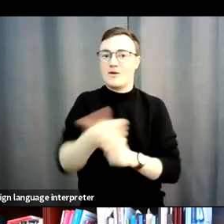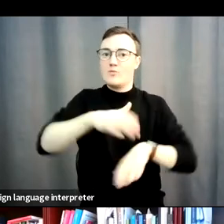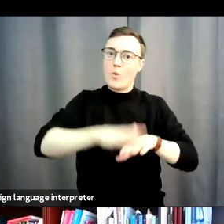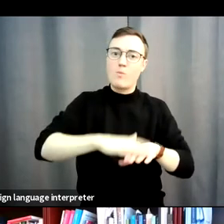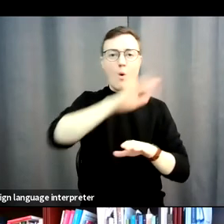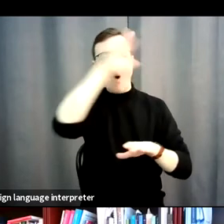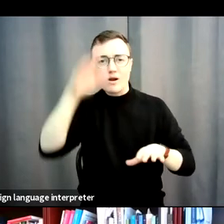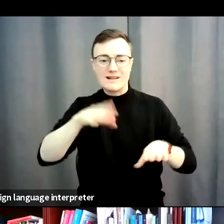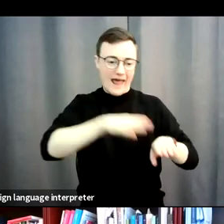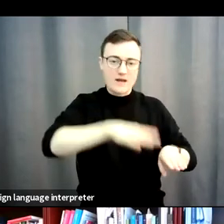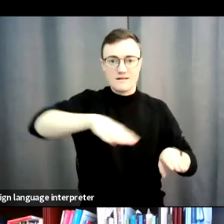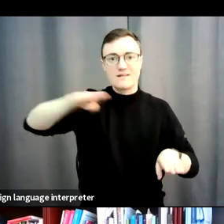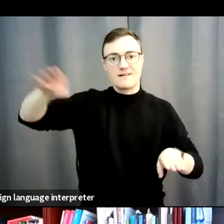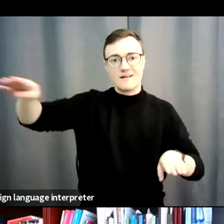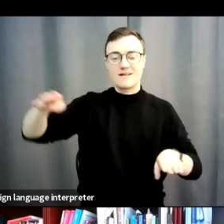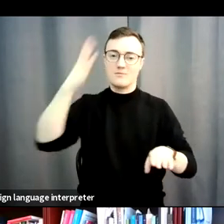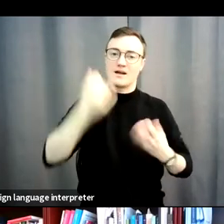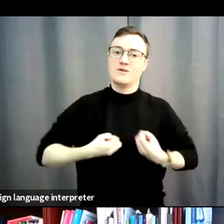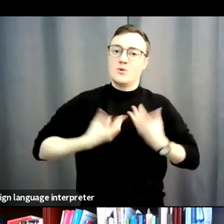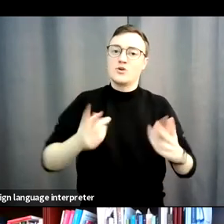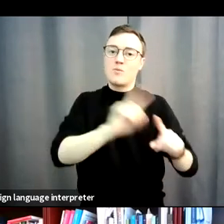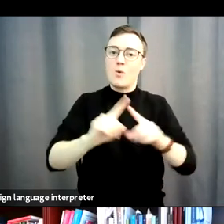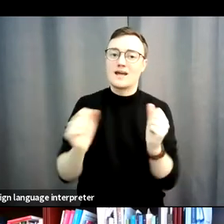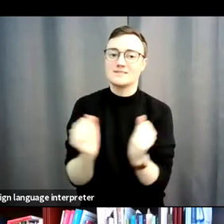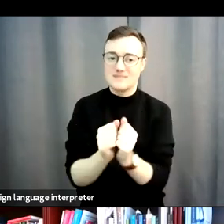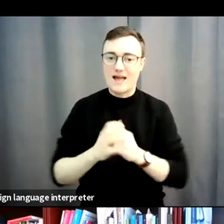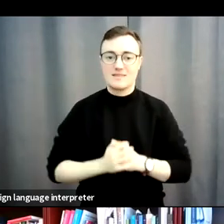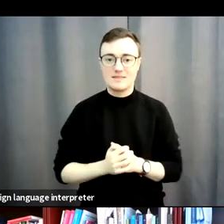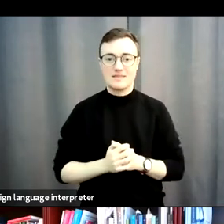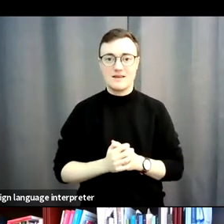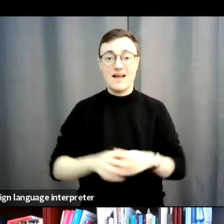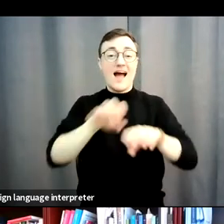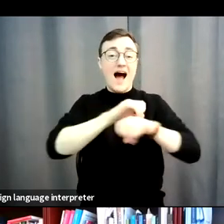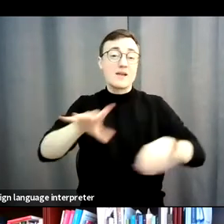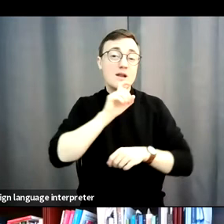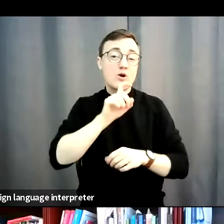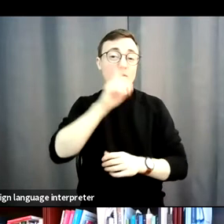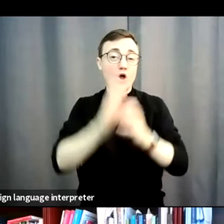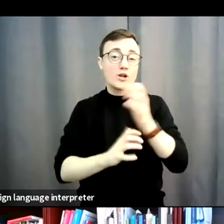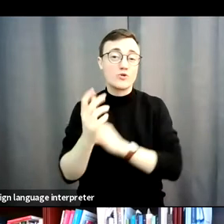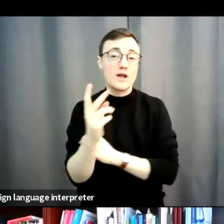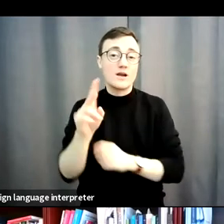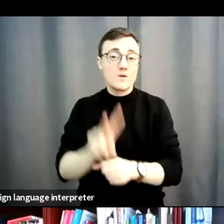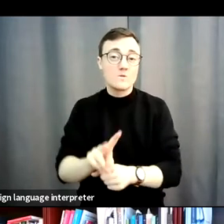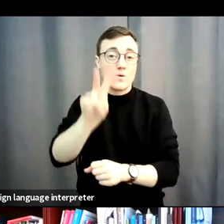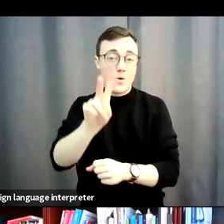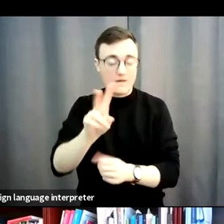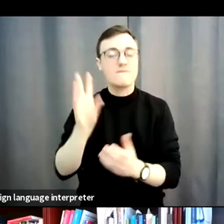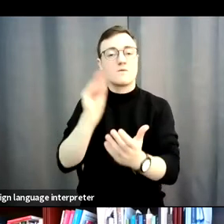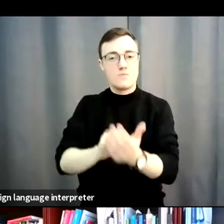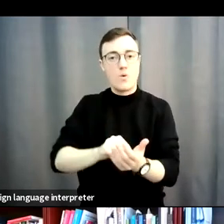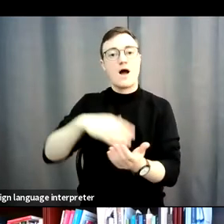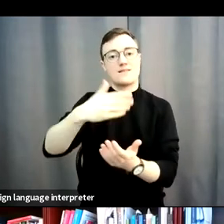very, very small. In general comment number 12, the committee also says that states' parties are also under the obligation